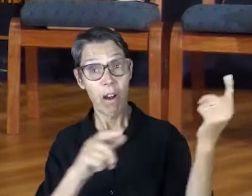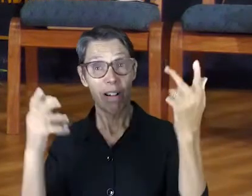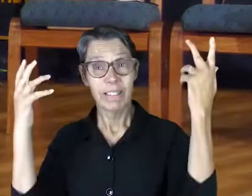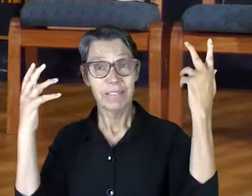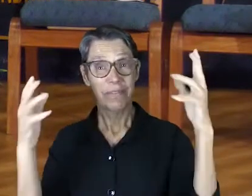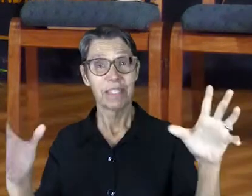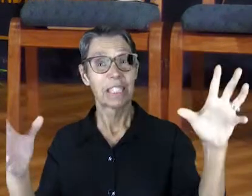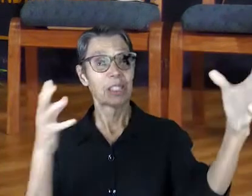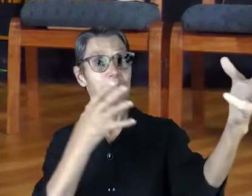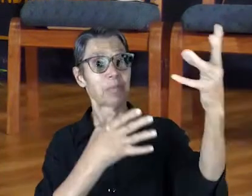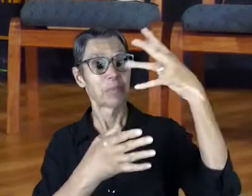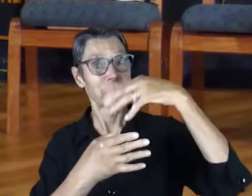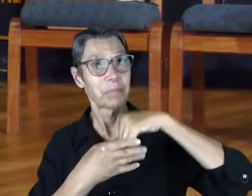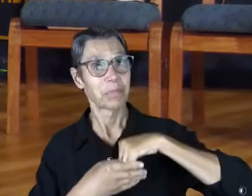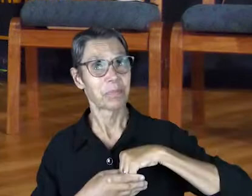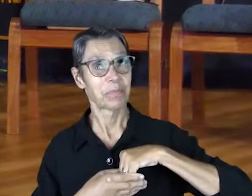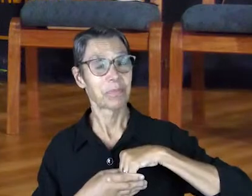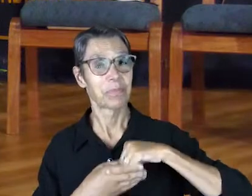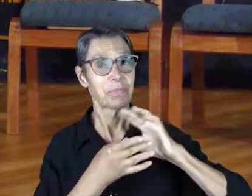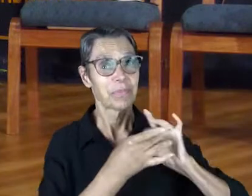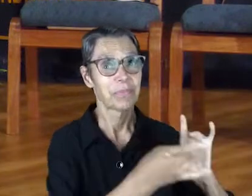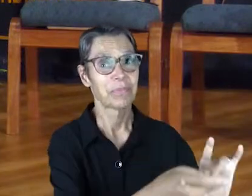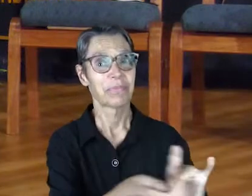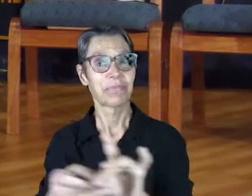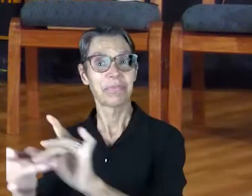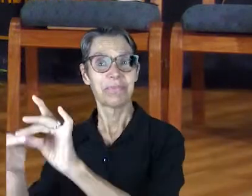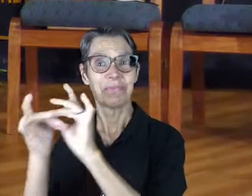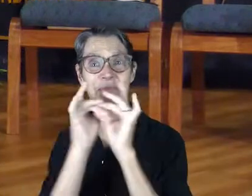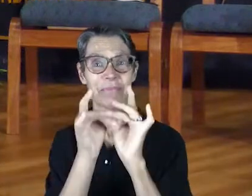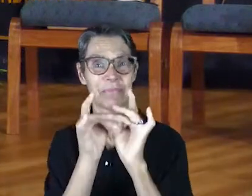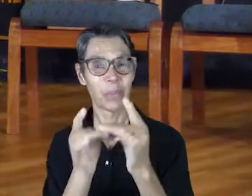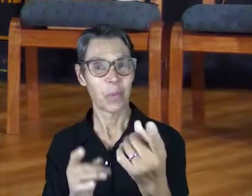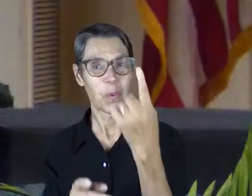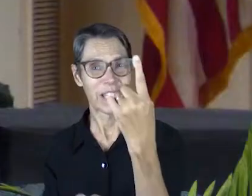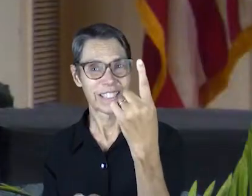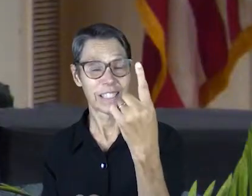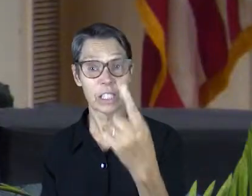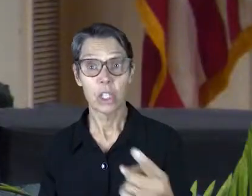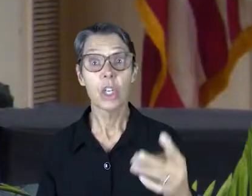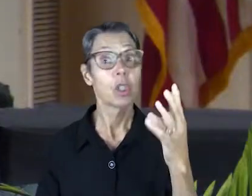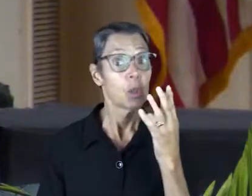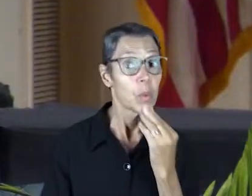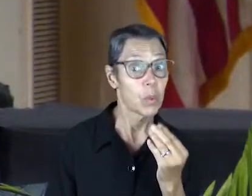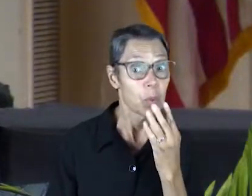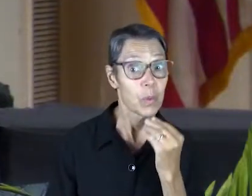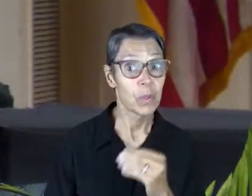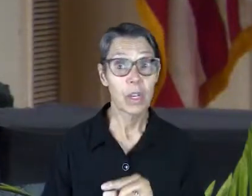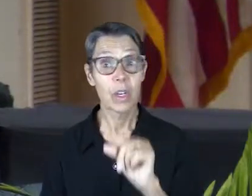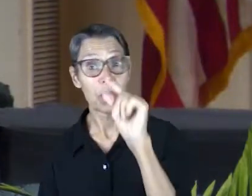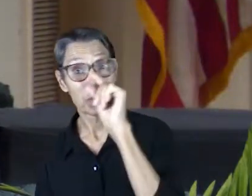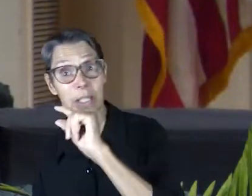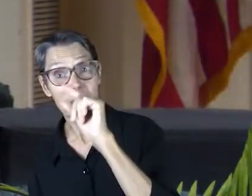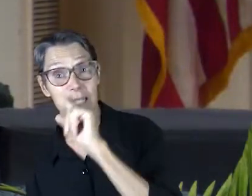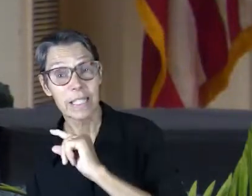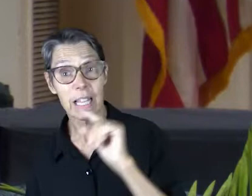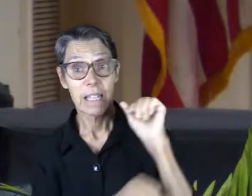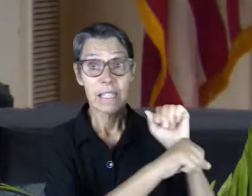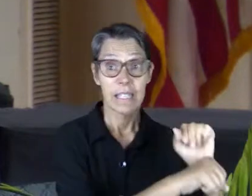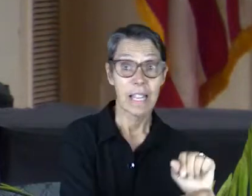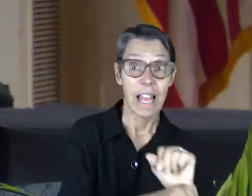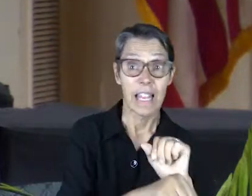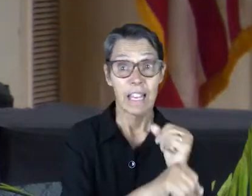into one body, Jews or Greeks, slaves or free, and we were all made to drink of one